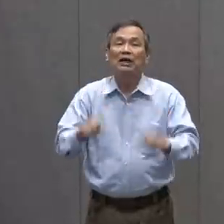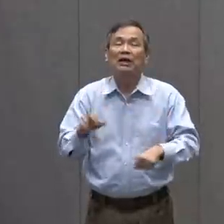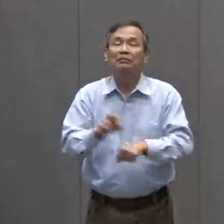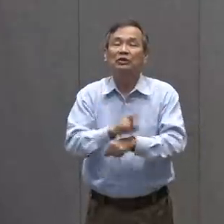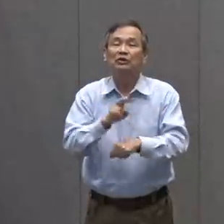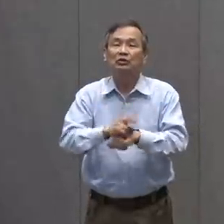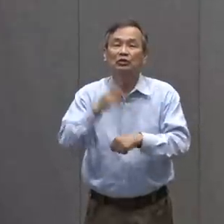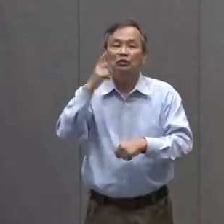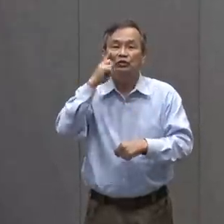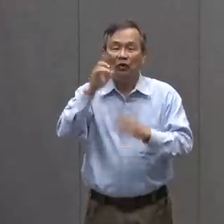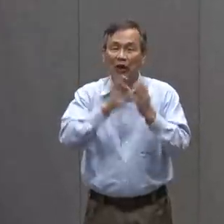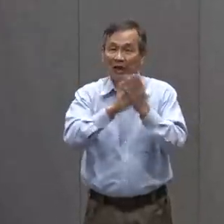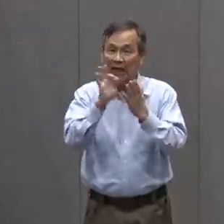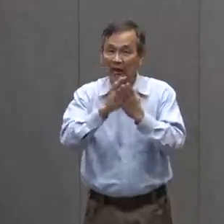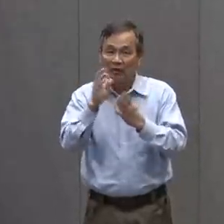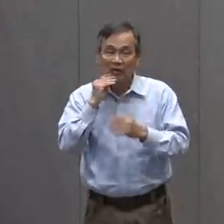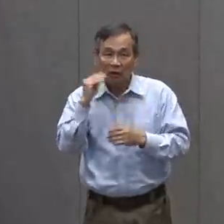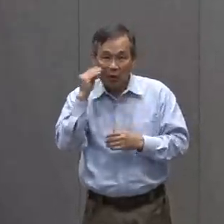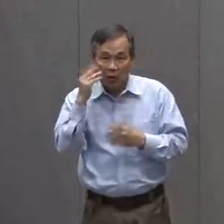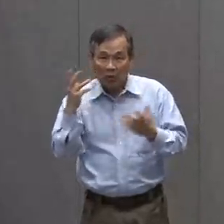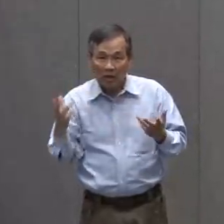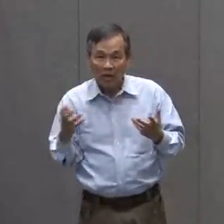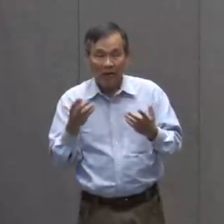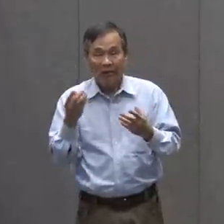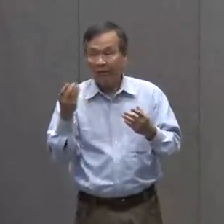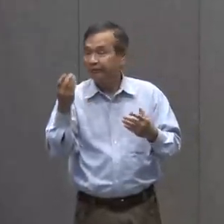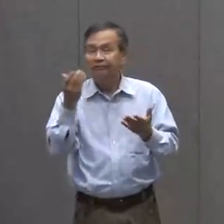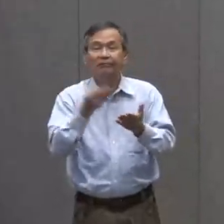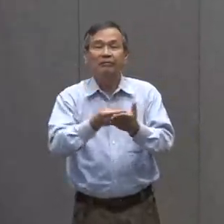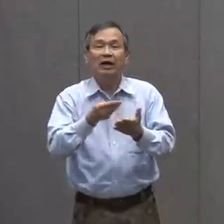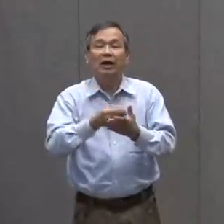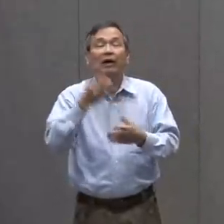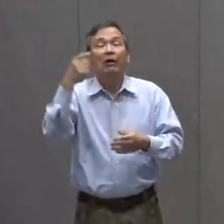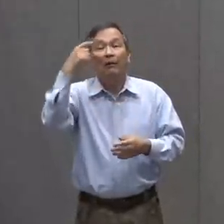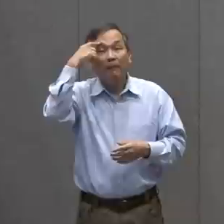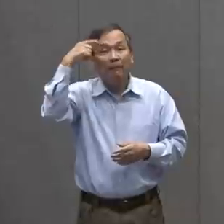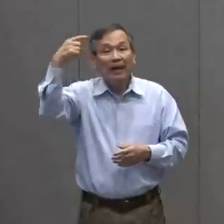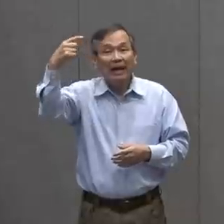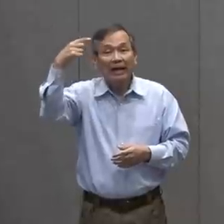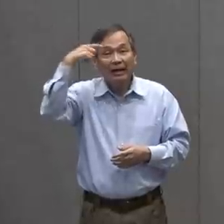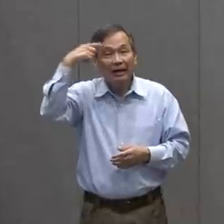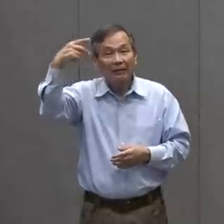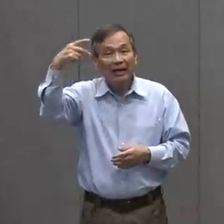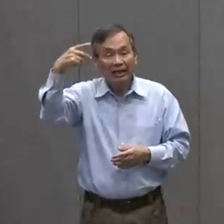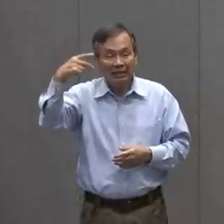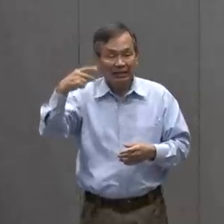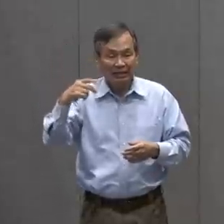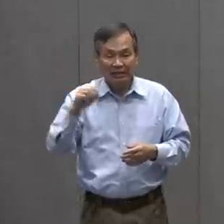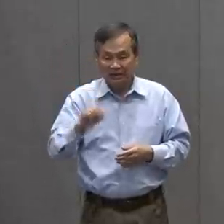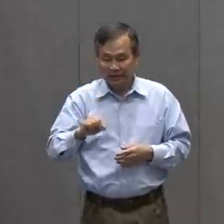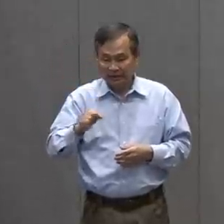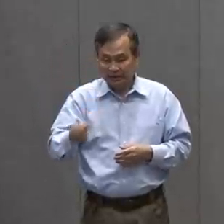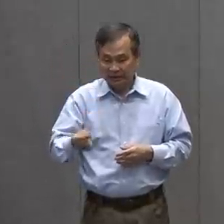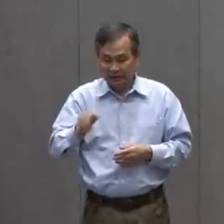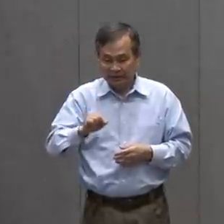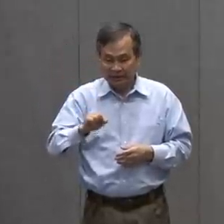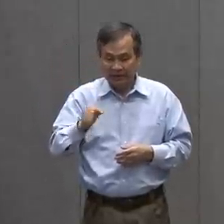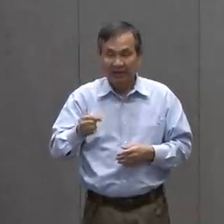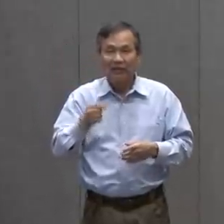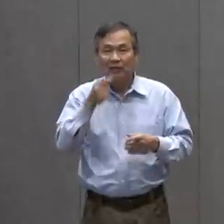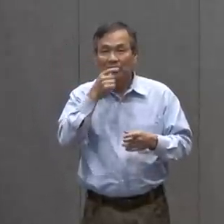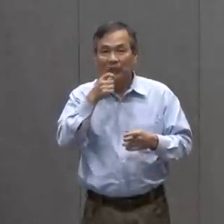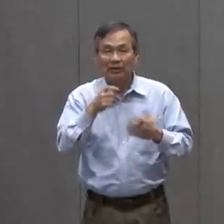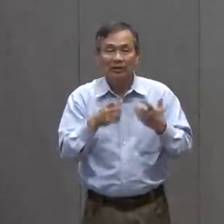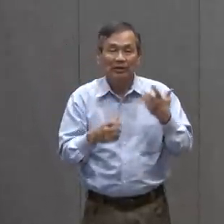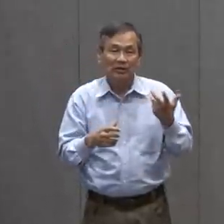for counters instead. Things like money, like if you have a penny, you could flip both sides of the penny to indicate who's